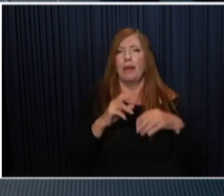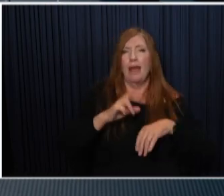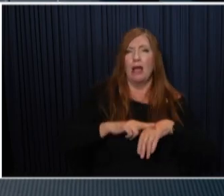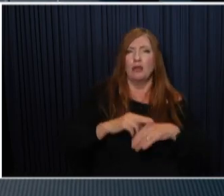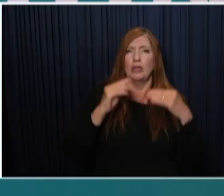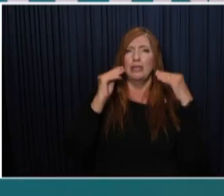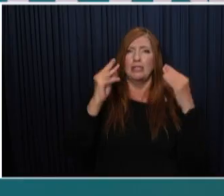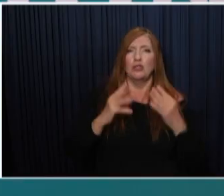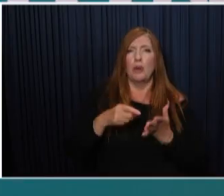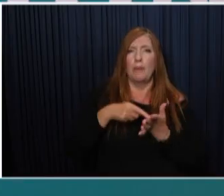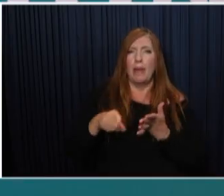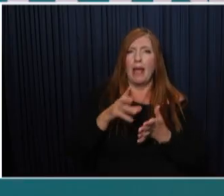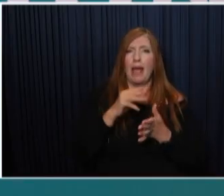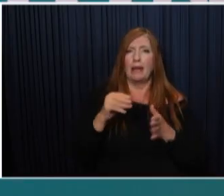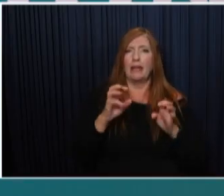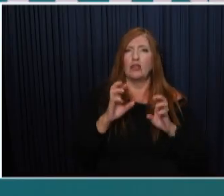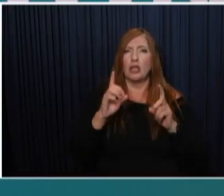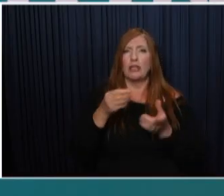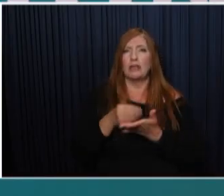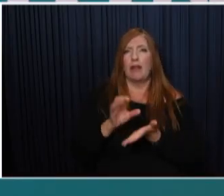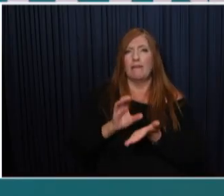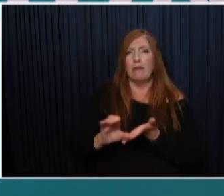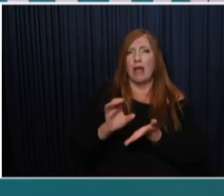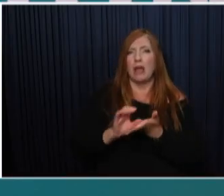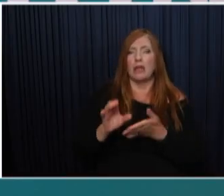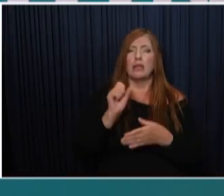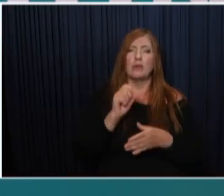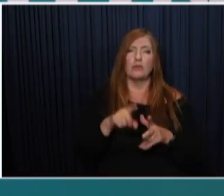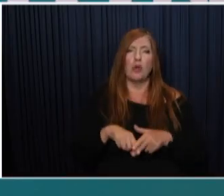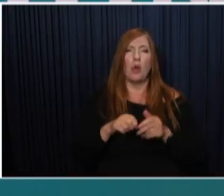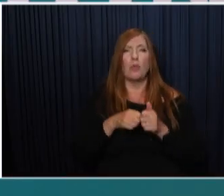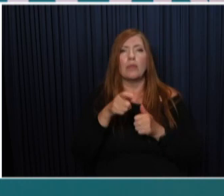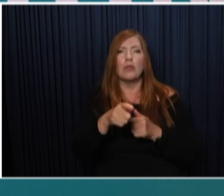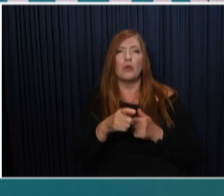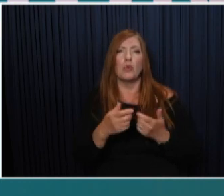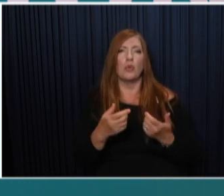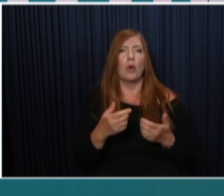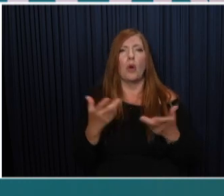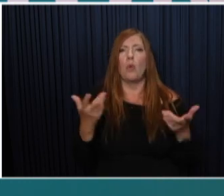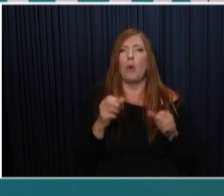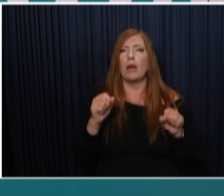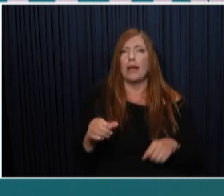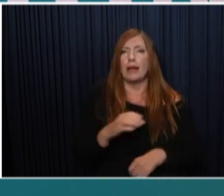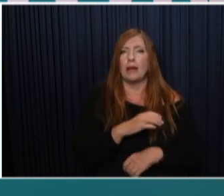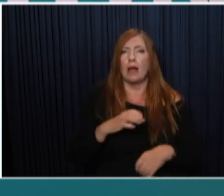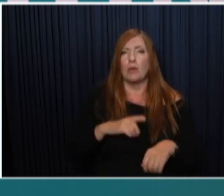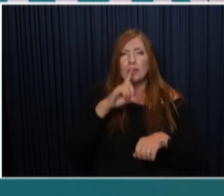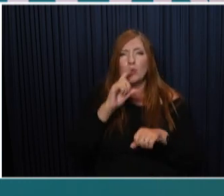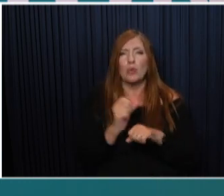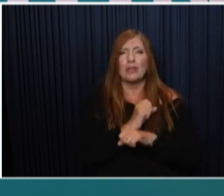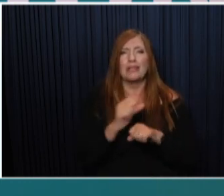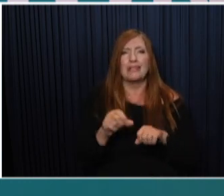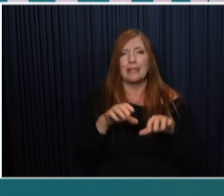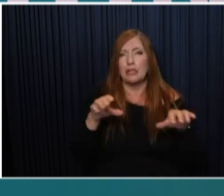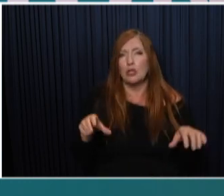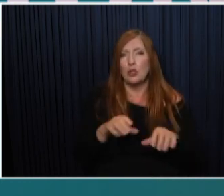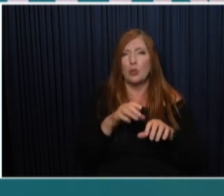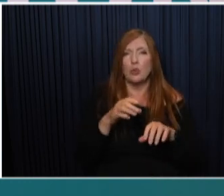teacher pay and education funding. And so we'll start with you on this question. What can Congress realistically do to improve